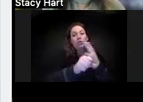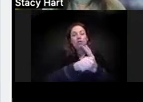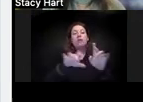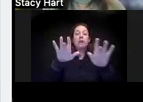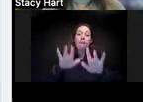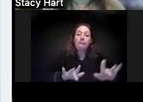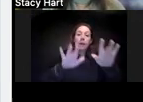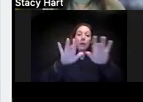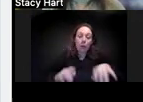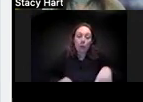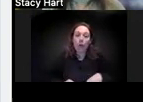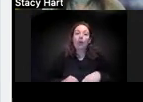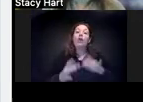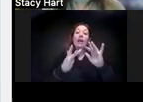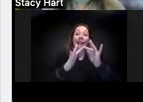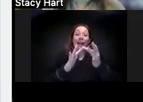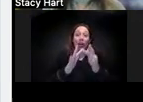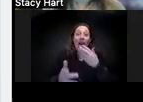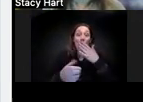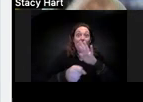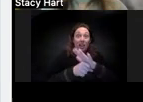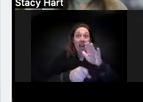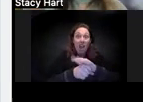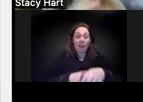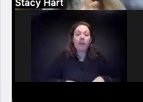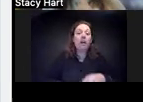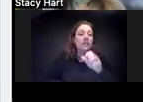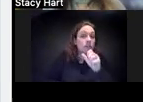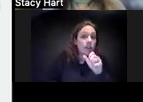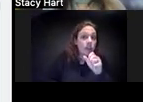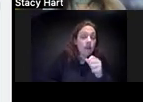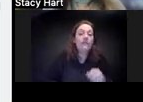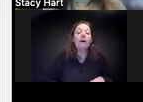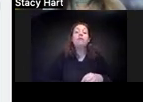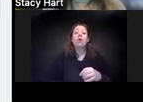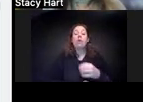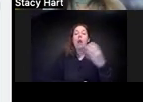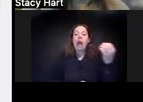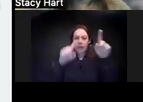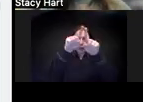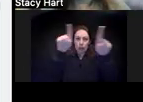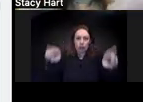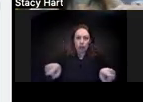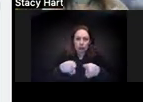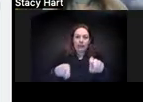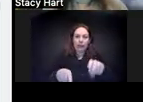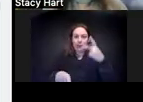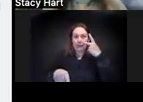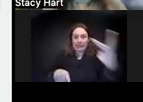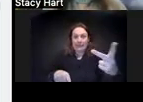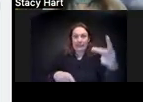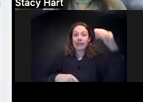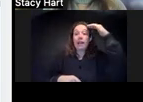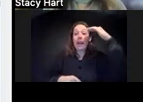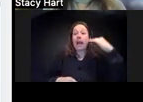bandwidth, microphone. Of course, within the screen, you need to be able to see the head and arms